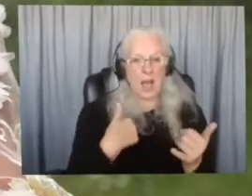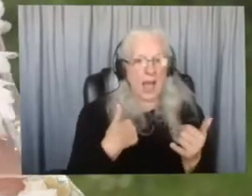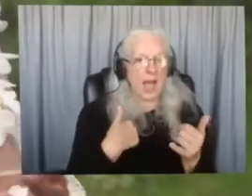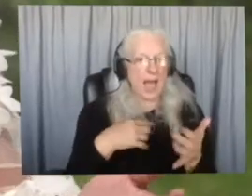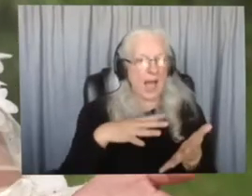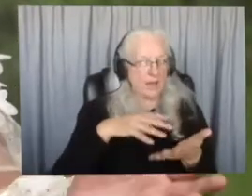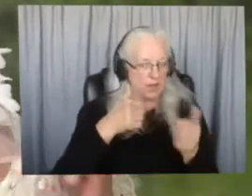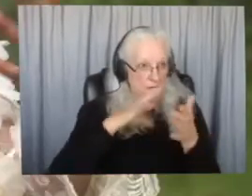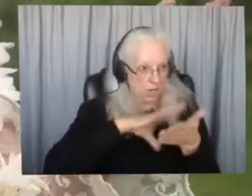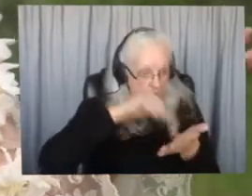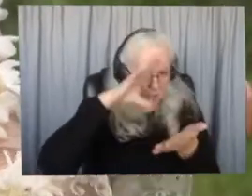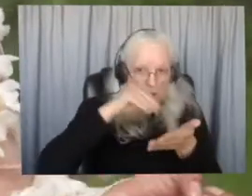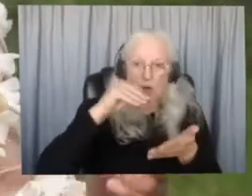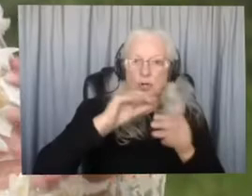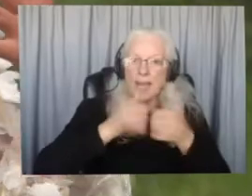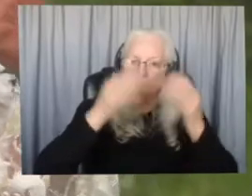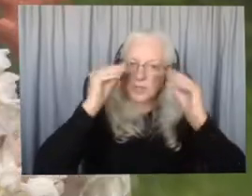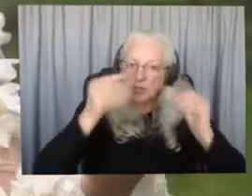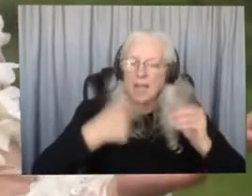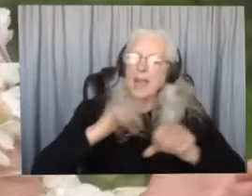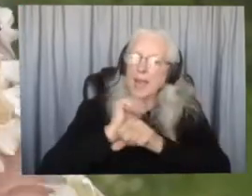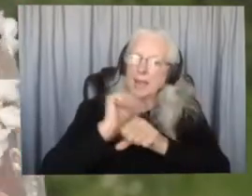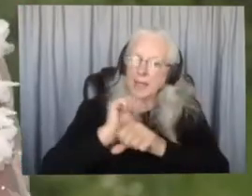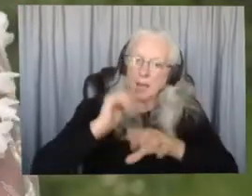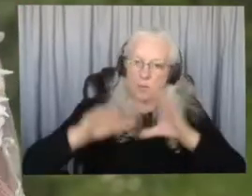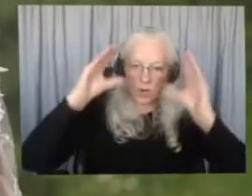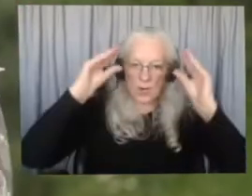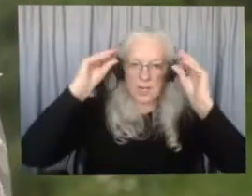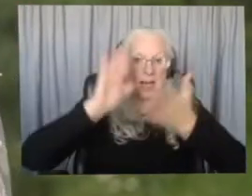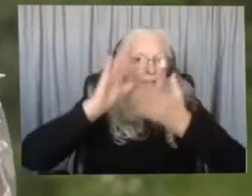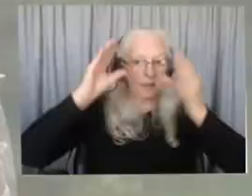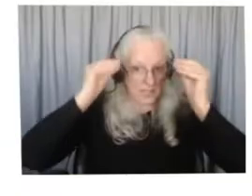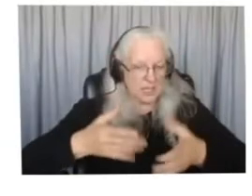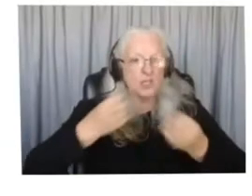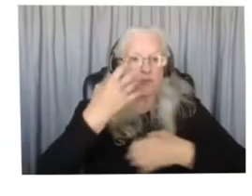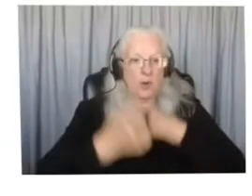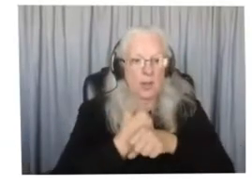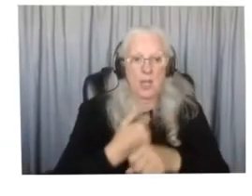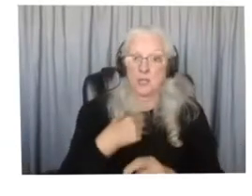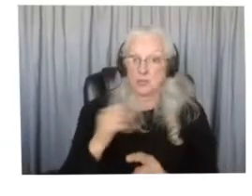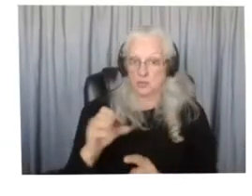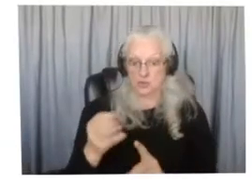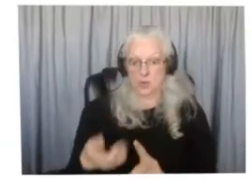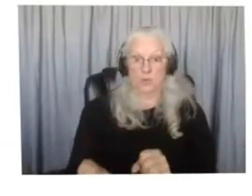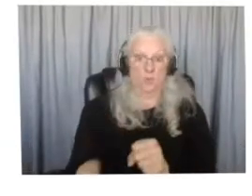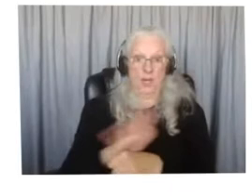years. And when the pandemic hit, I'm like, I'm gonna teach online now. So I started to put videos on YouTube.